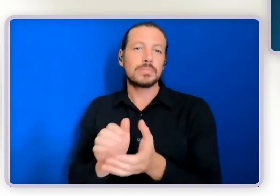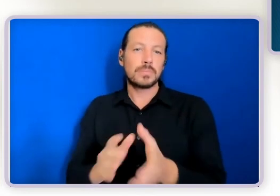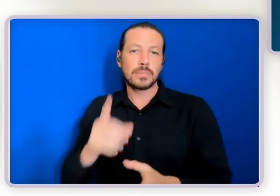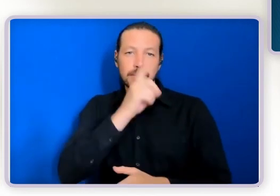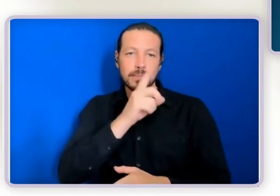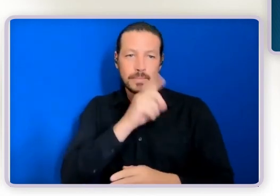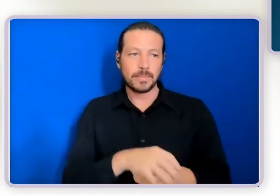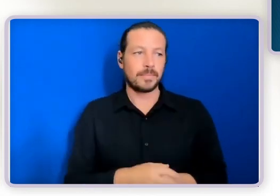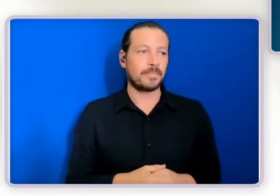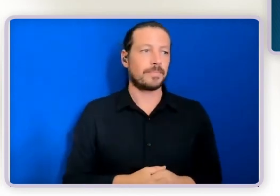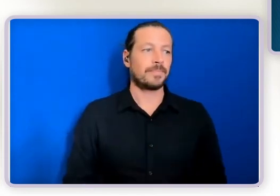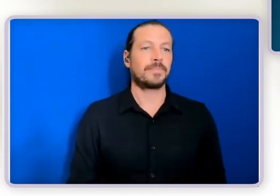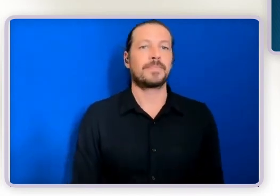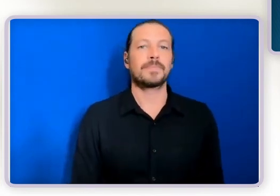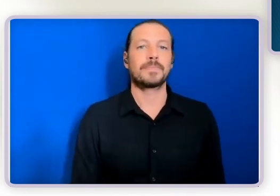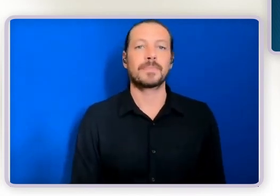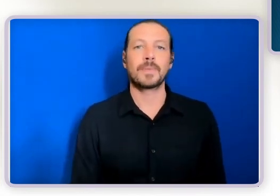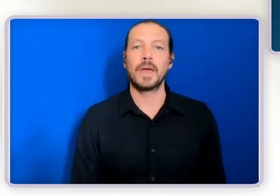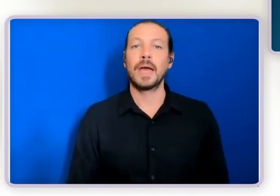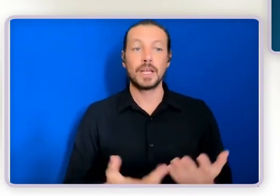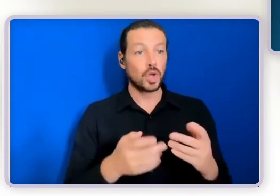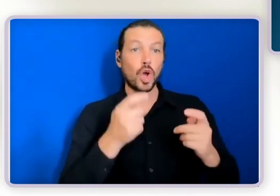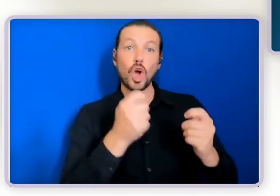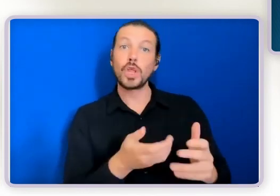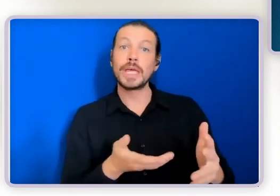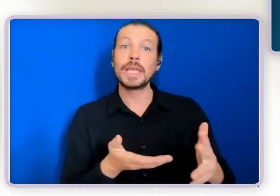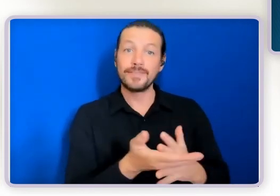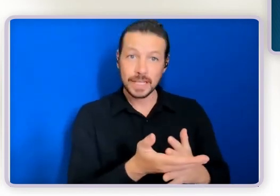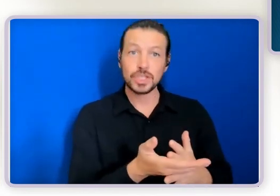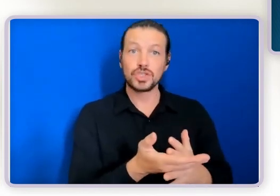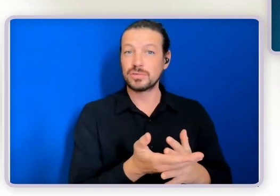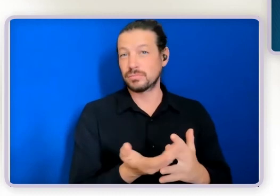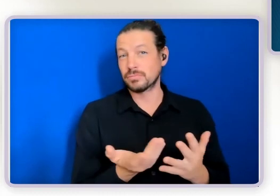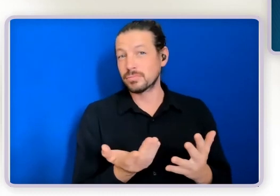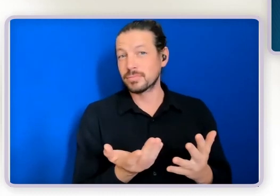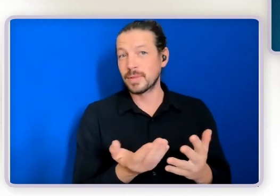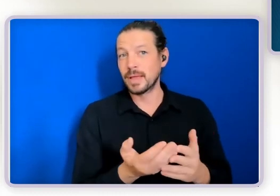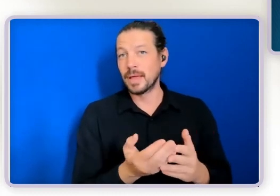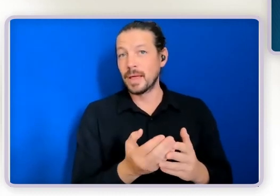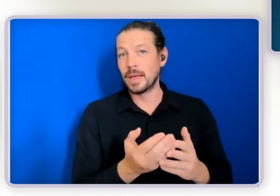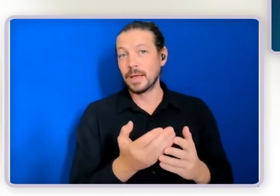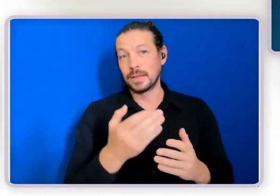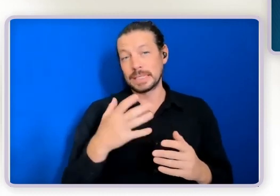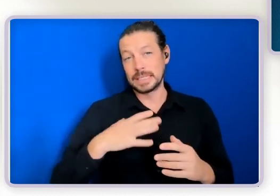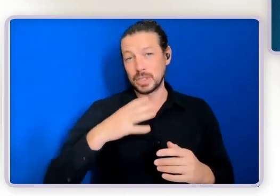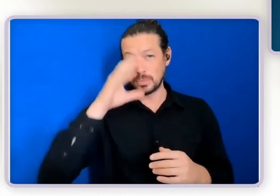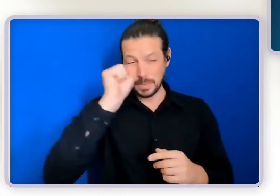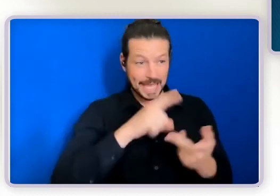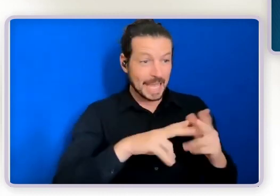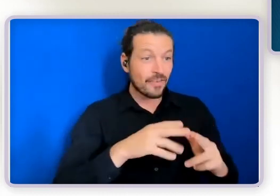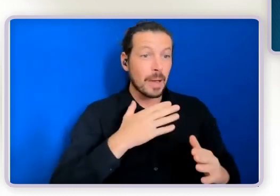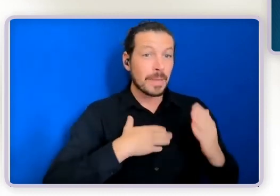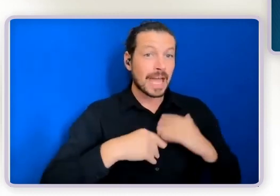any early intervention, the more entrenched behaviours of concern are, the harder they are to